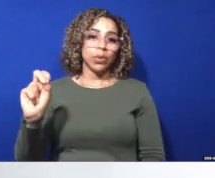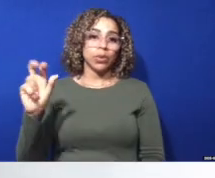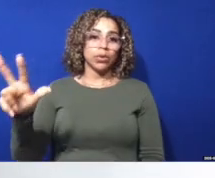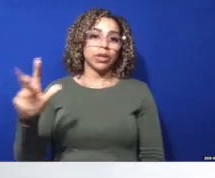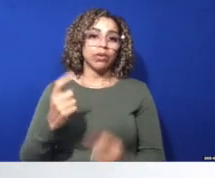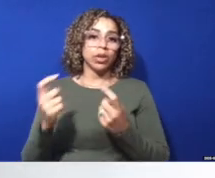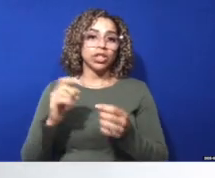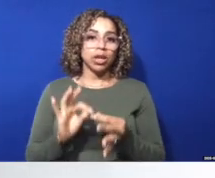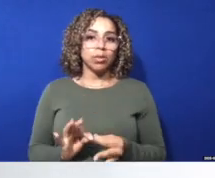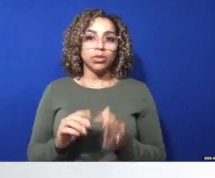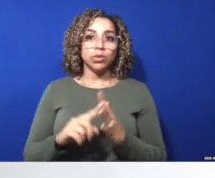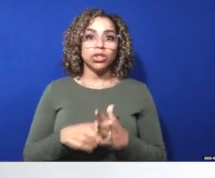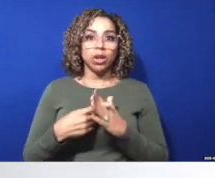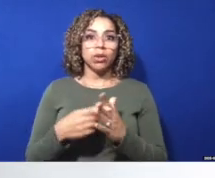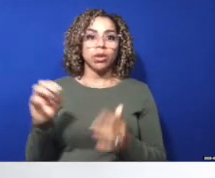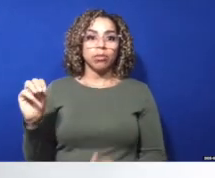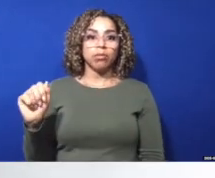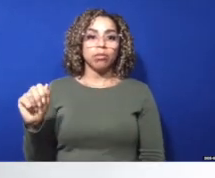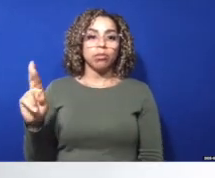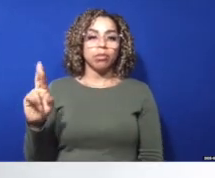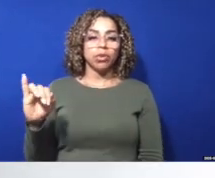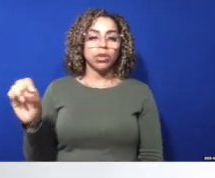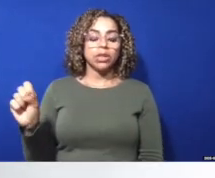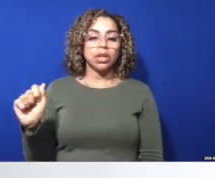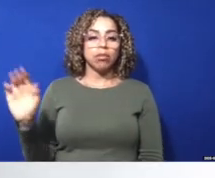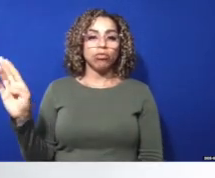with Marissa Brown.